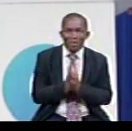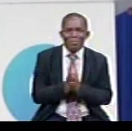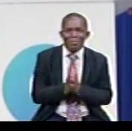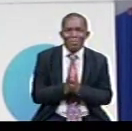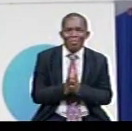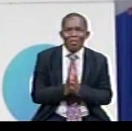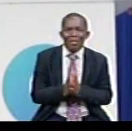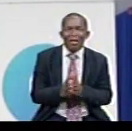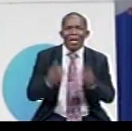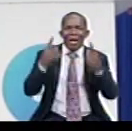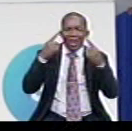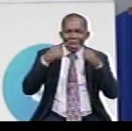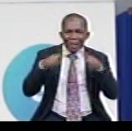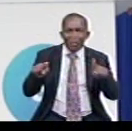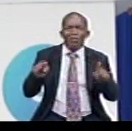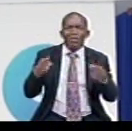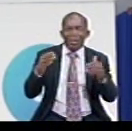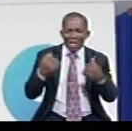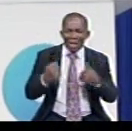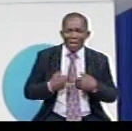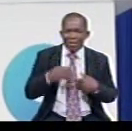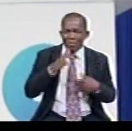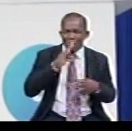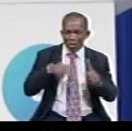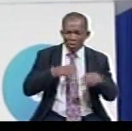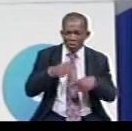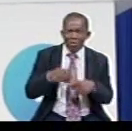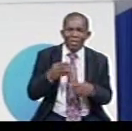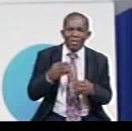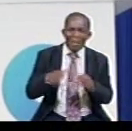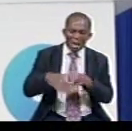Announcement have been going on in the radios.